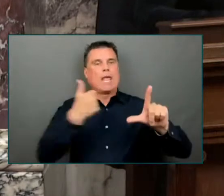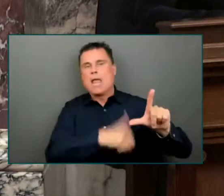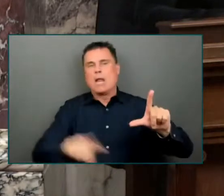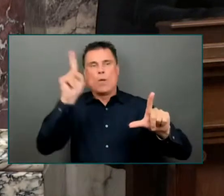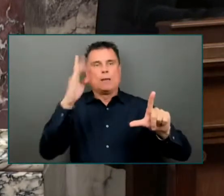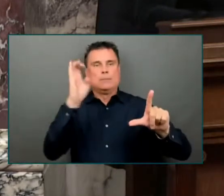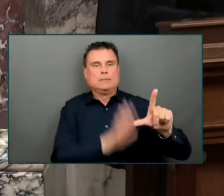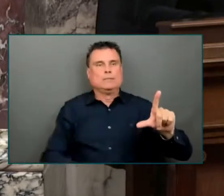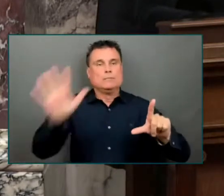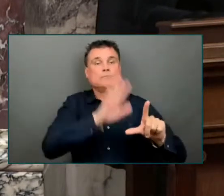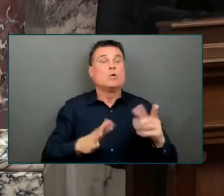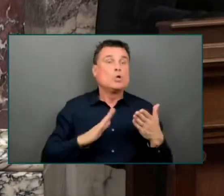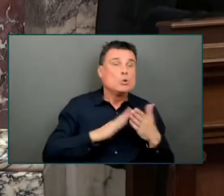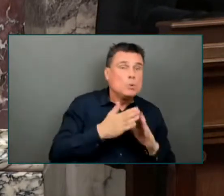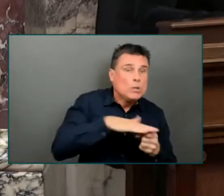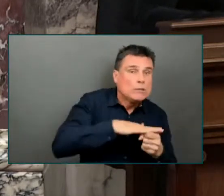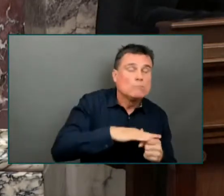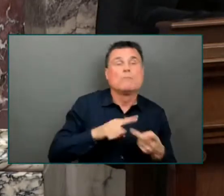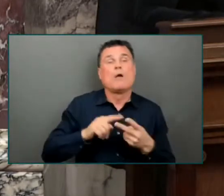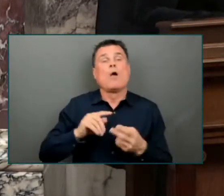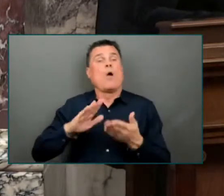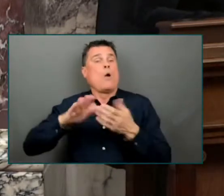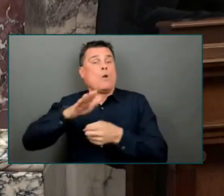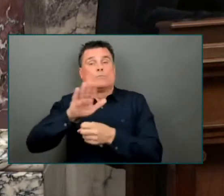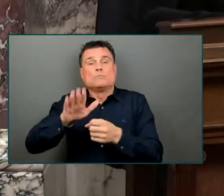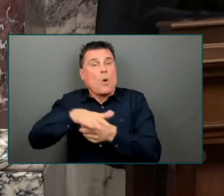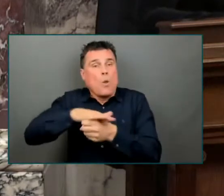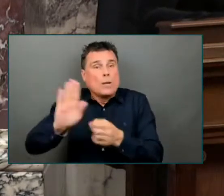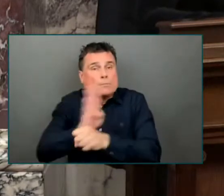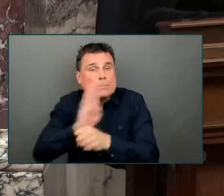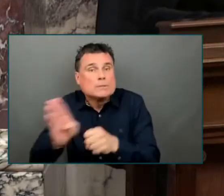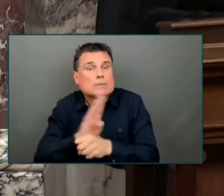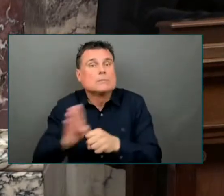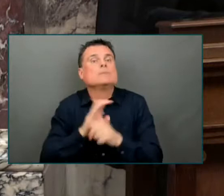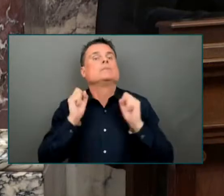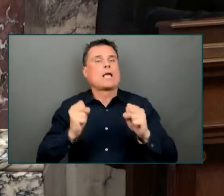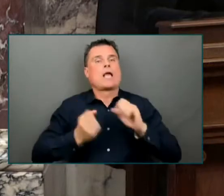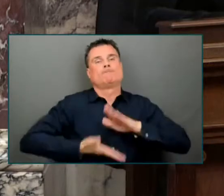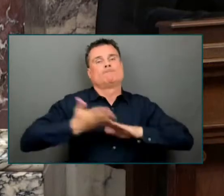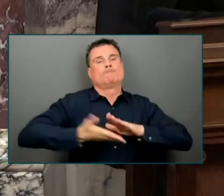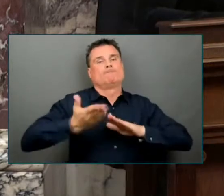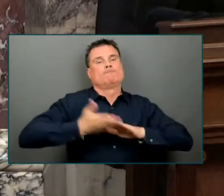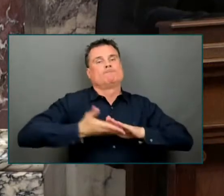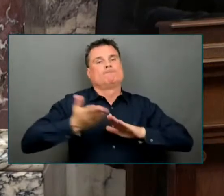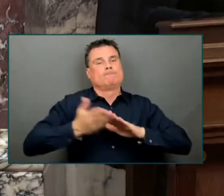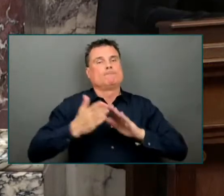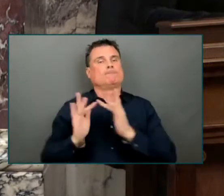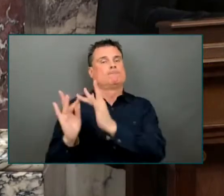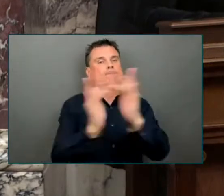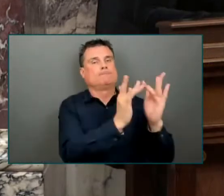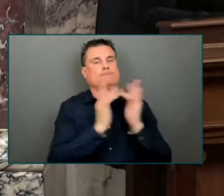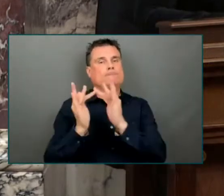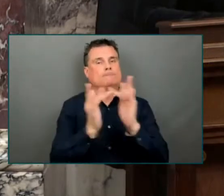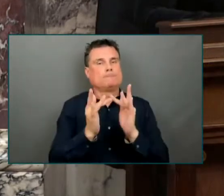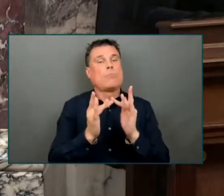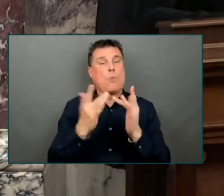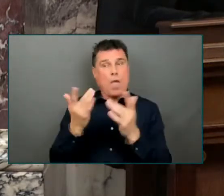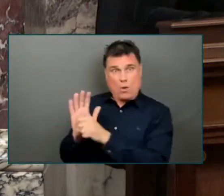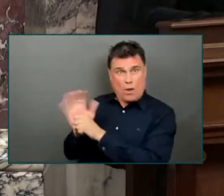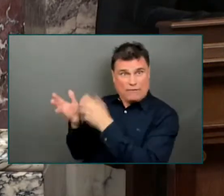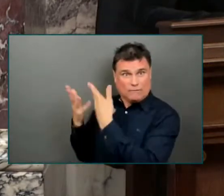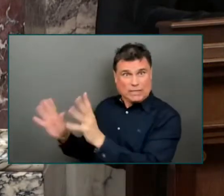in a post-pandemic economy. And we know that with recovery comes new opportunities, Mr.